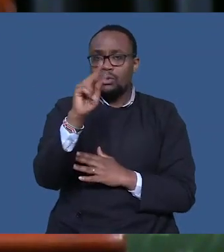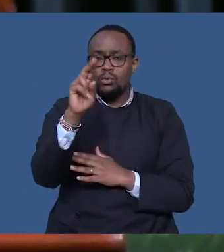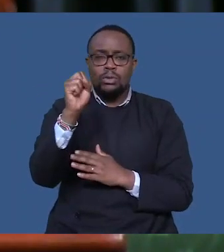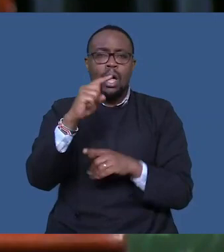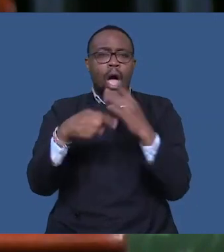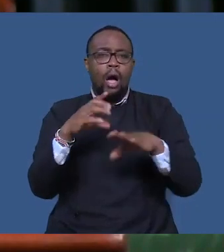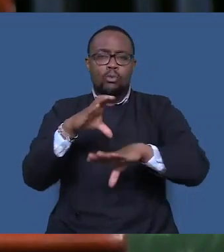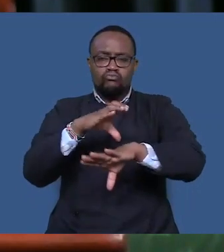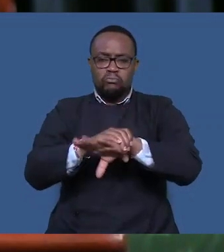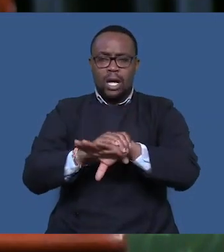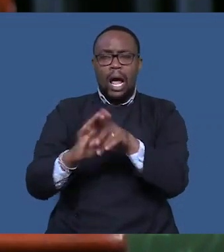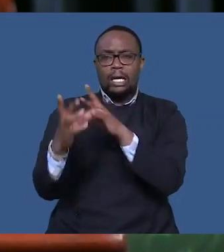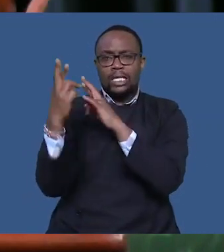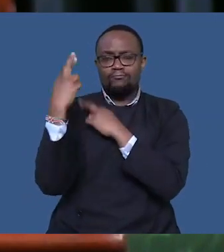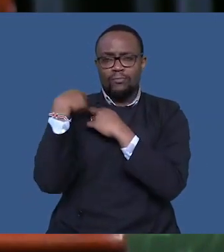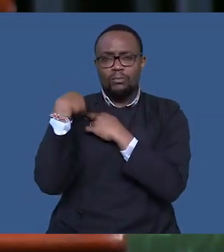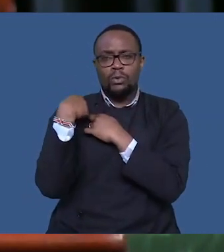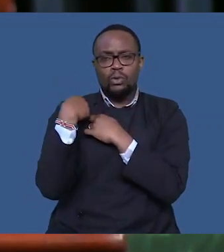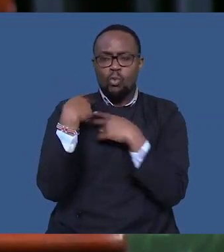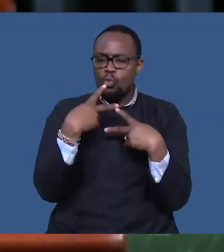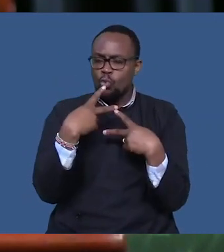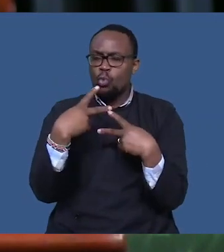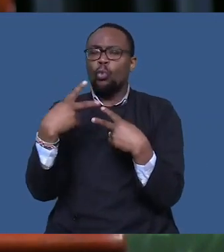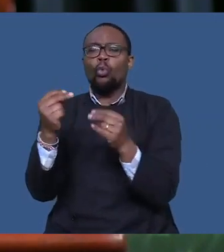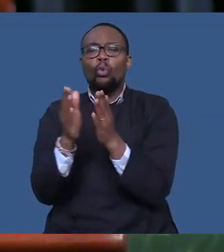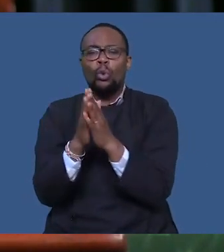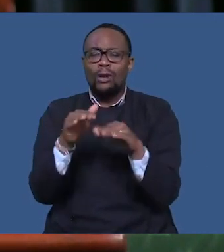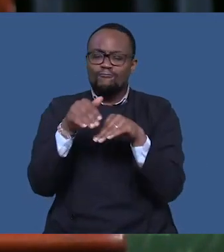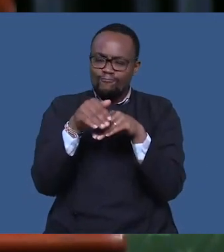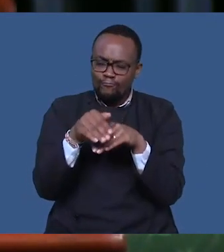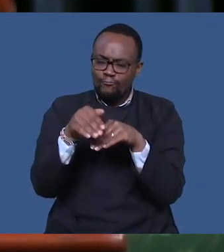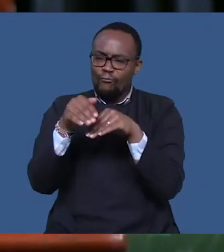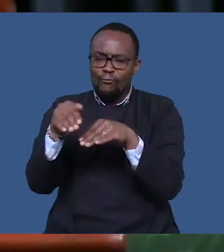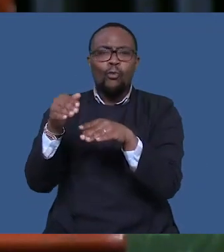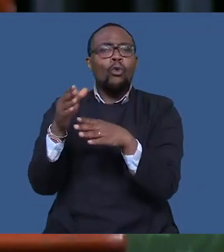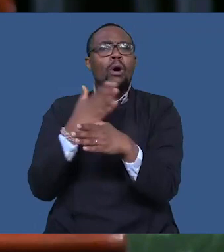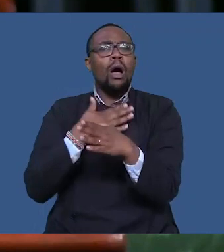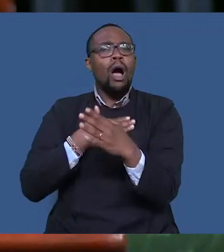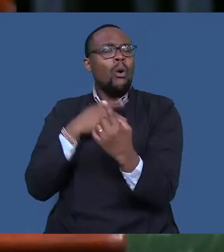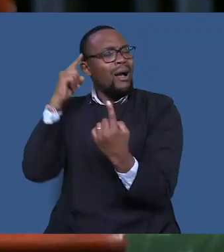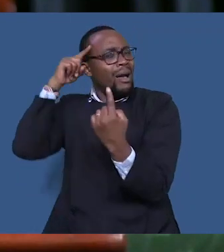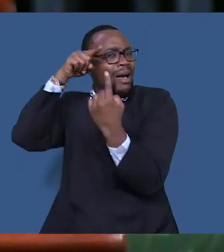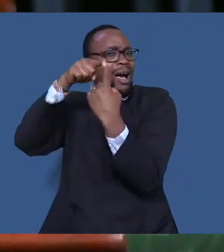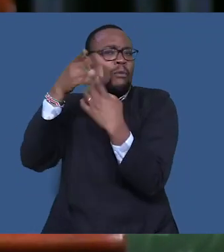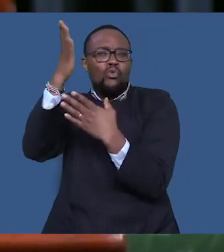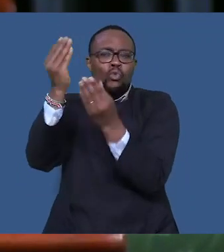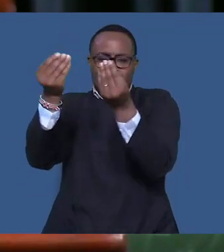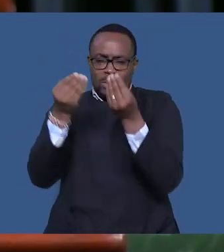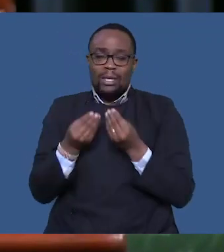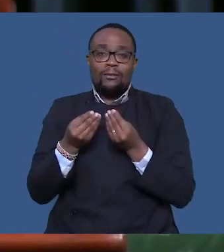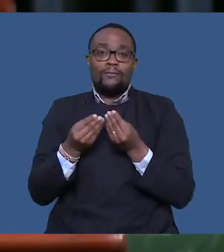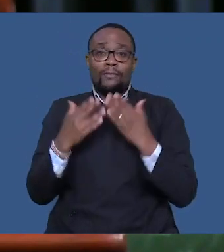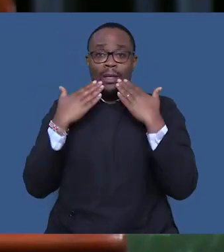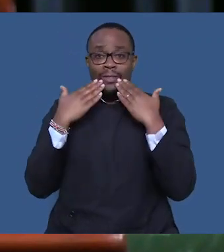up responsibility, the need to just go ahead and pursue our assignment and excel in it, oh God. We thank you that